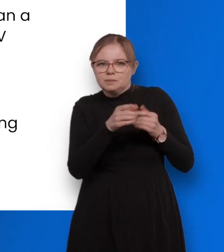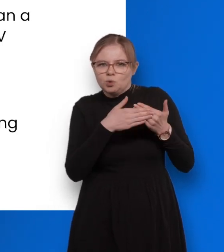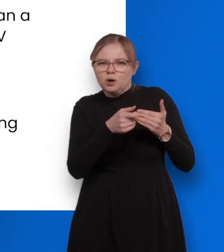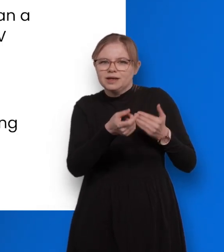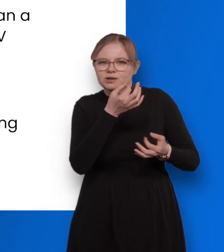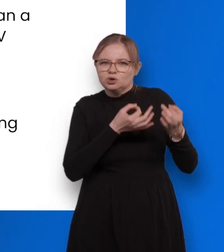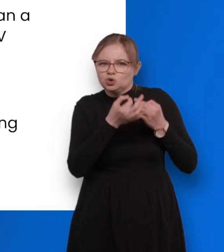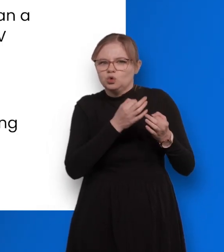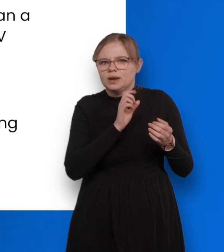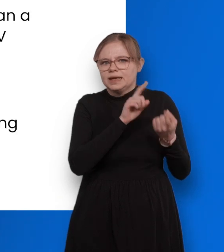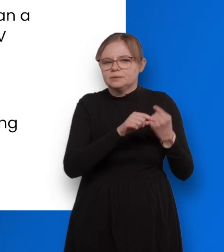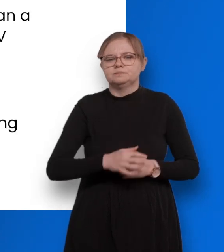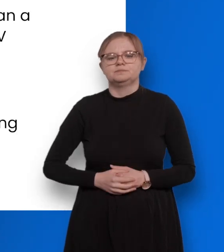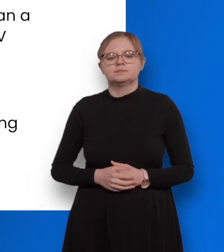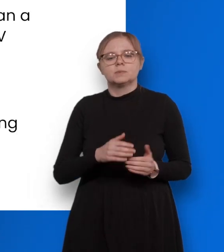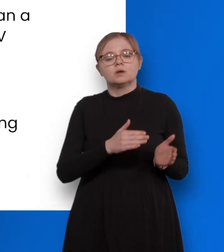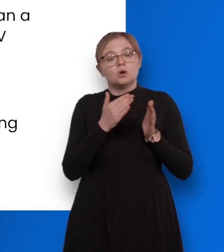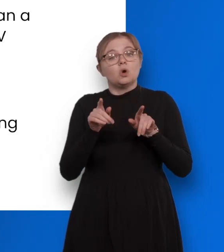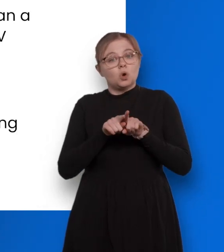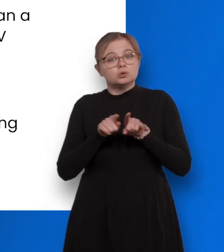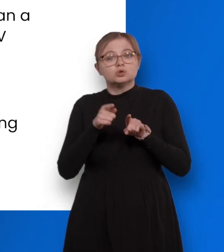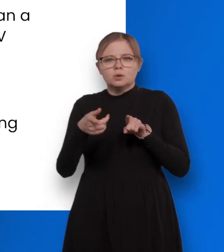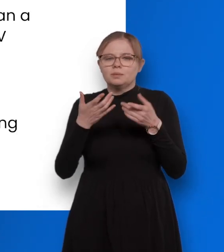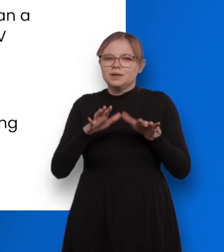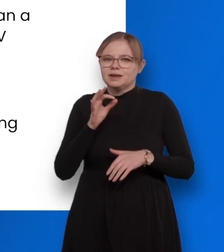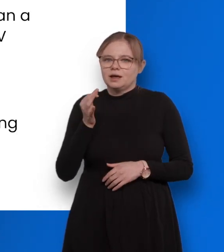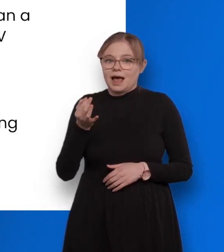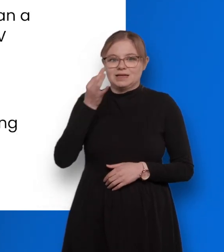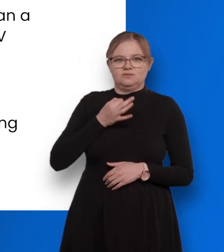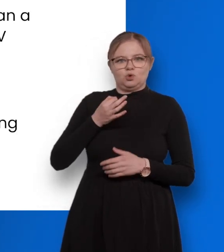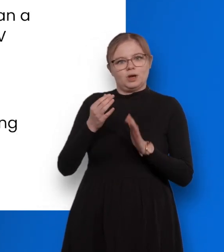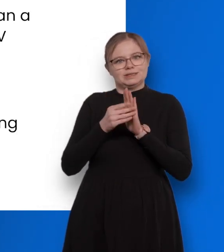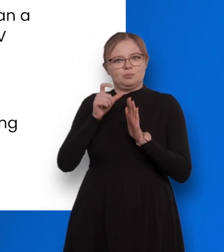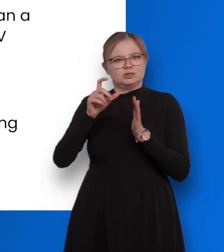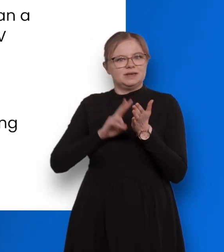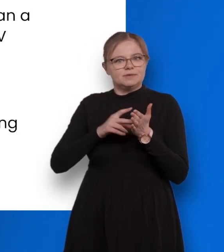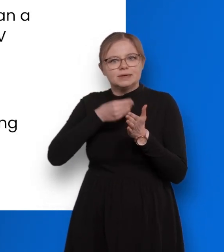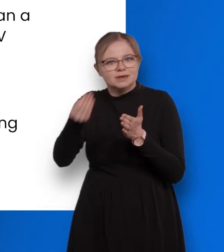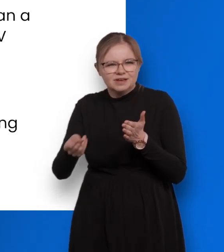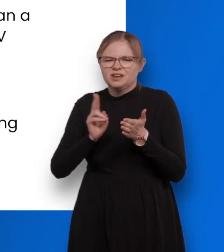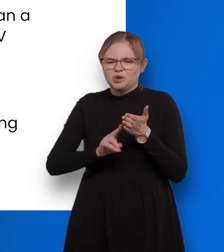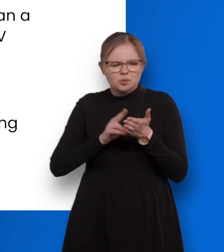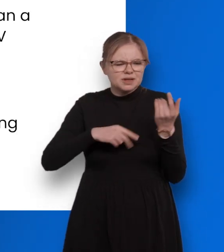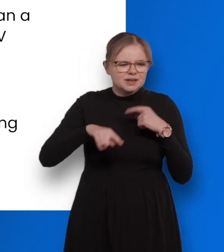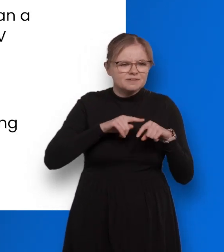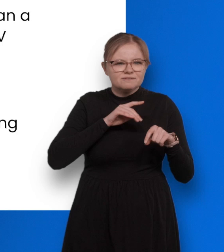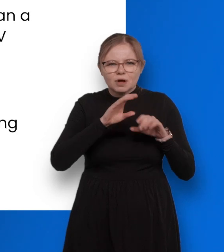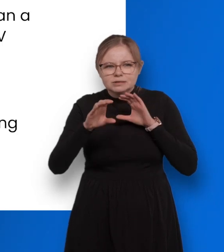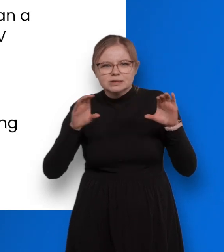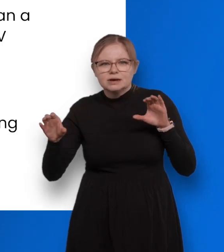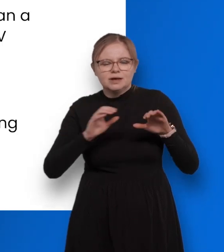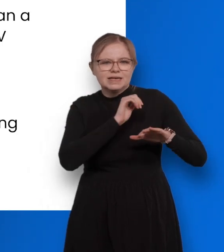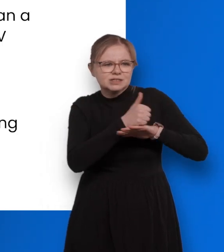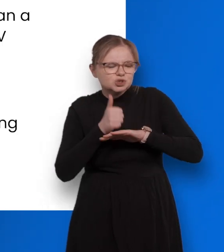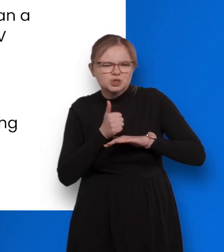also asked for example CVs, which isn't typically something that funders and institutions using the CV format would like